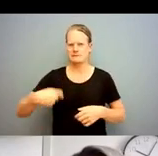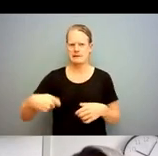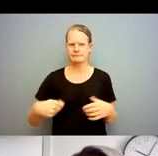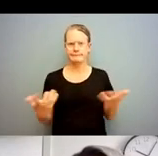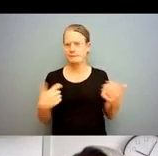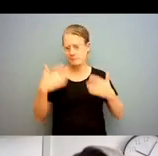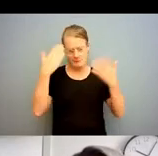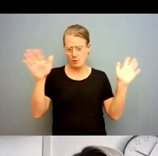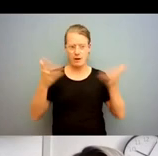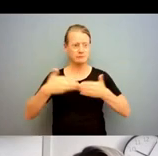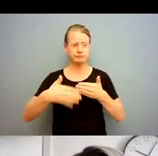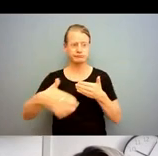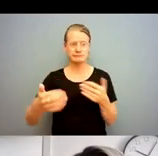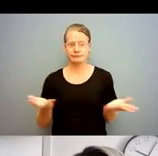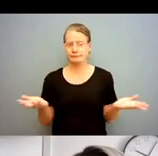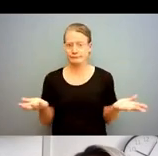We've been